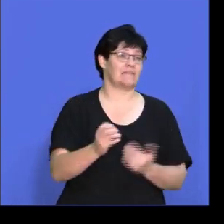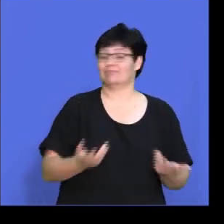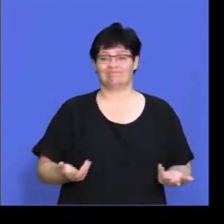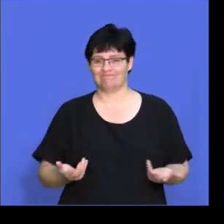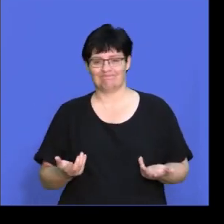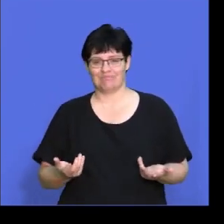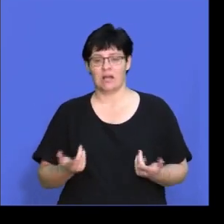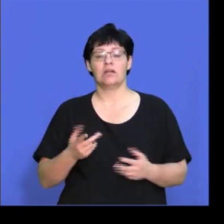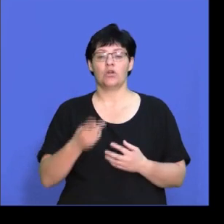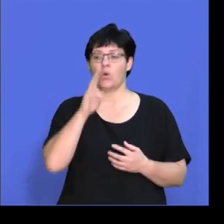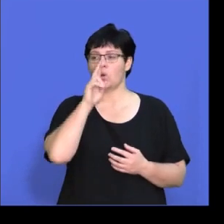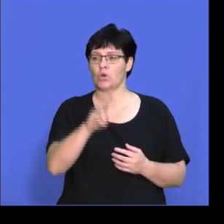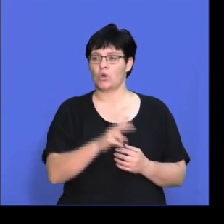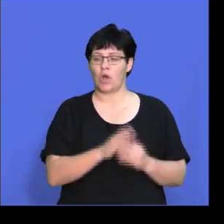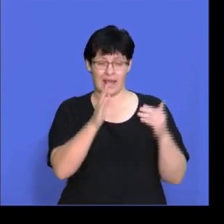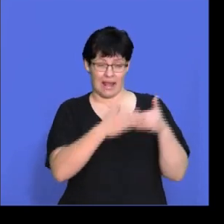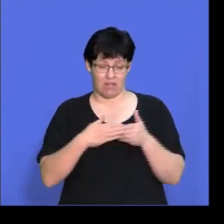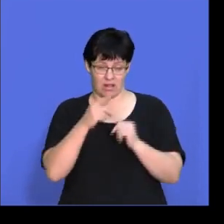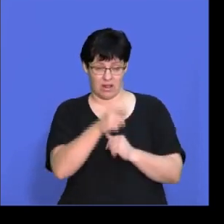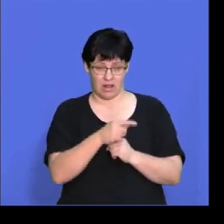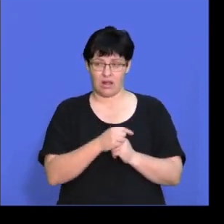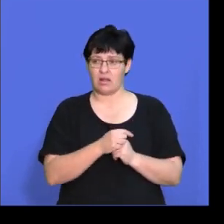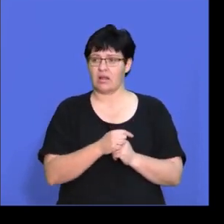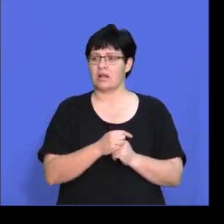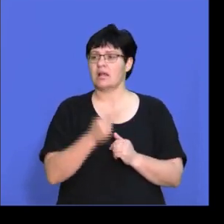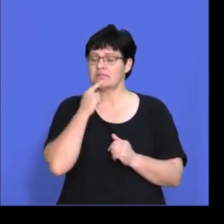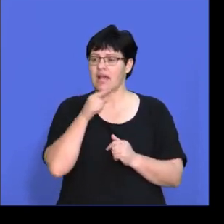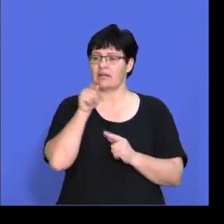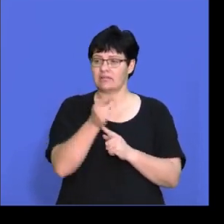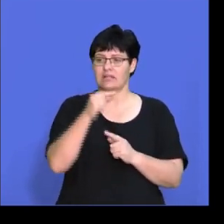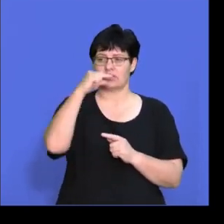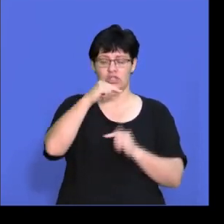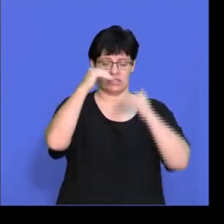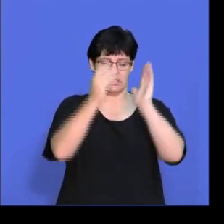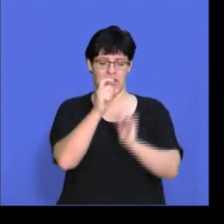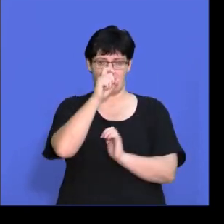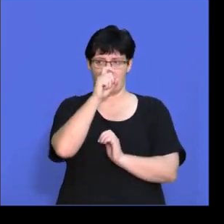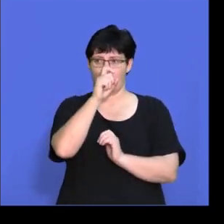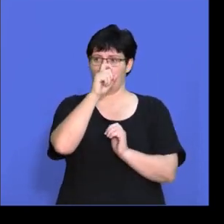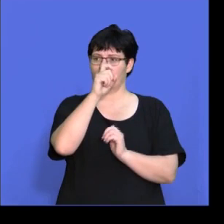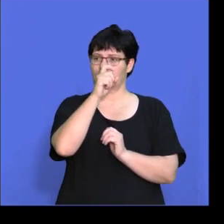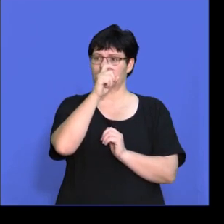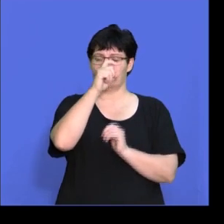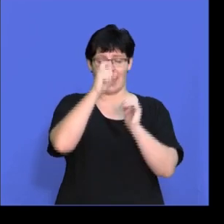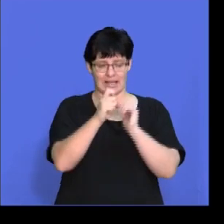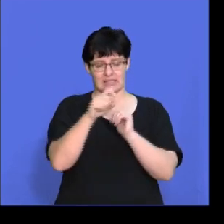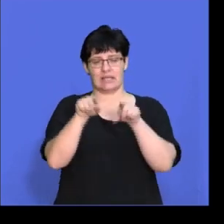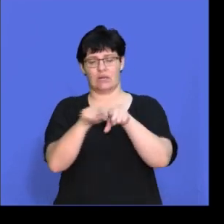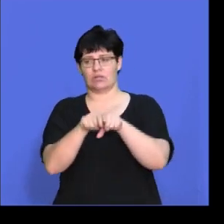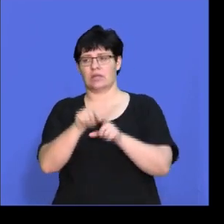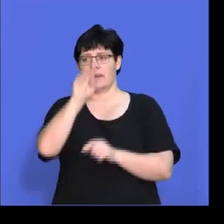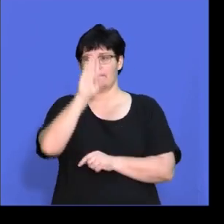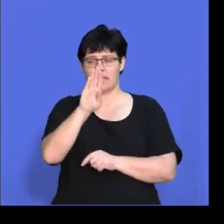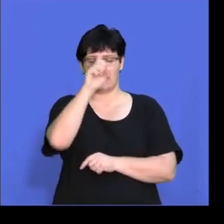But if you look carefully, the equation of the exponential curve was y, or g of x, is equal to b to the